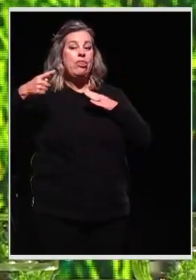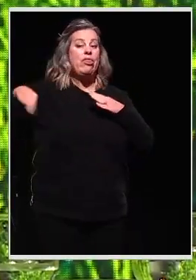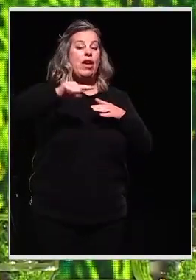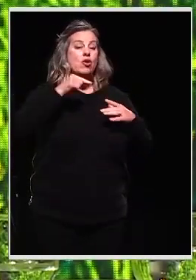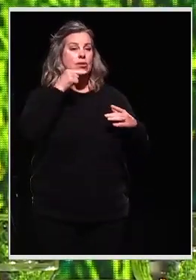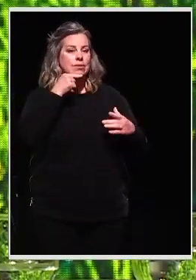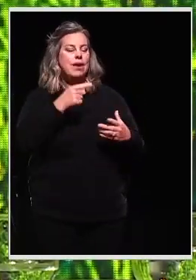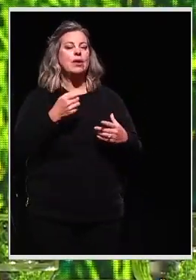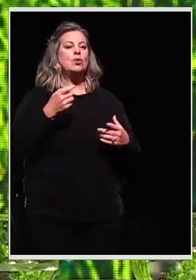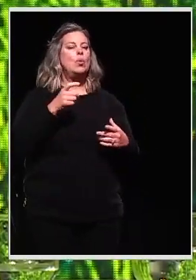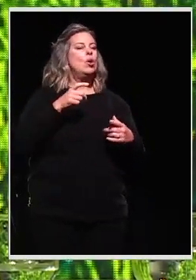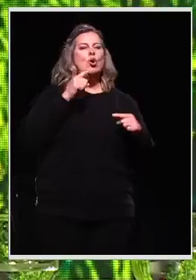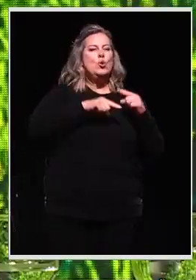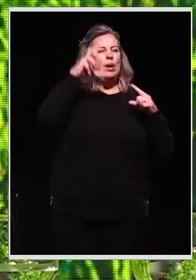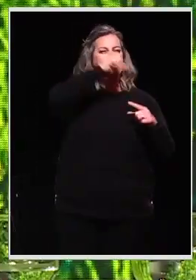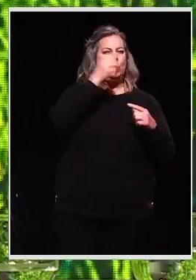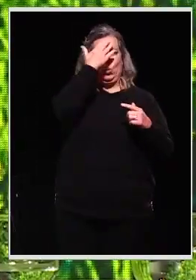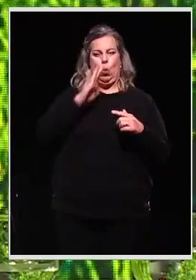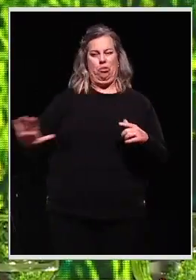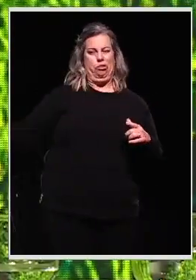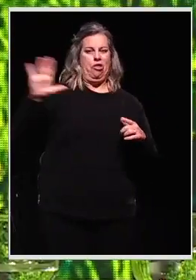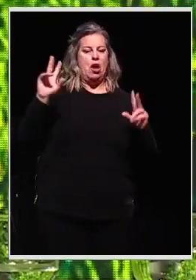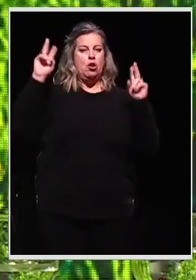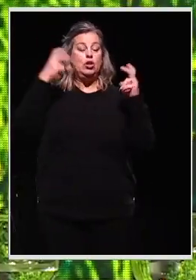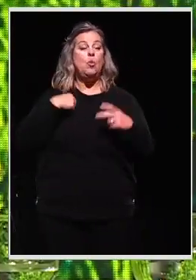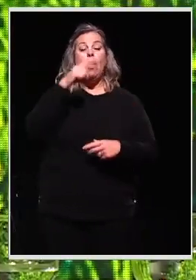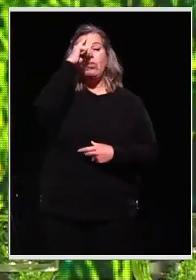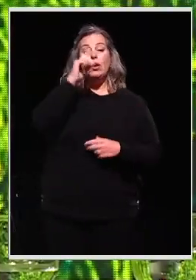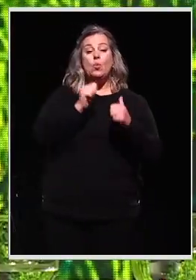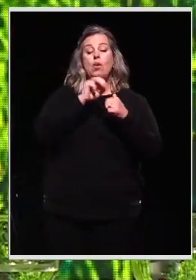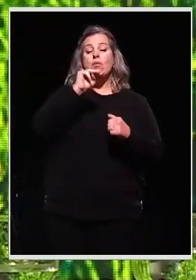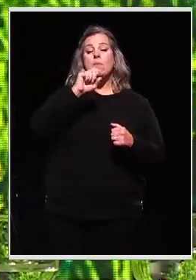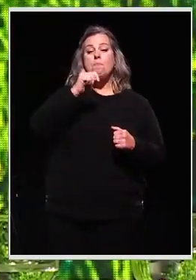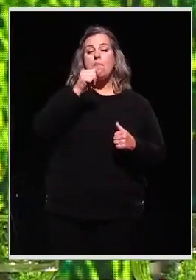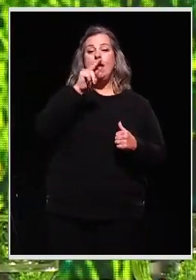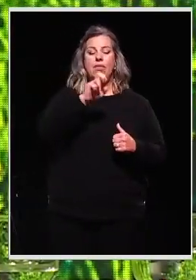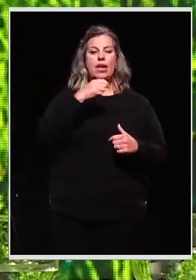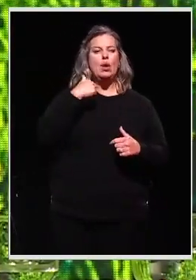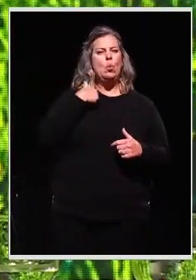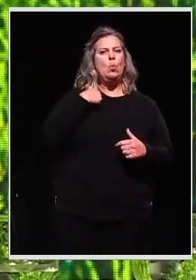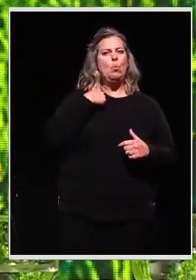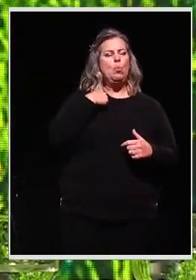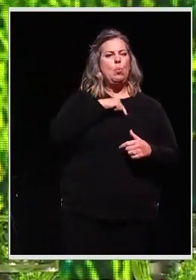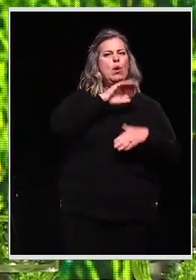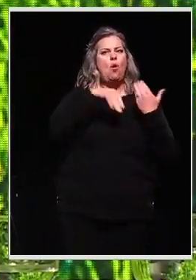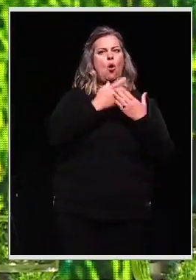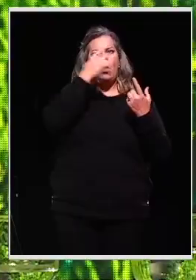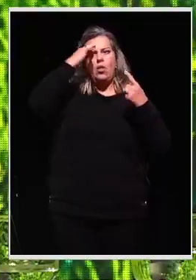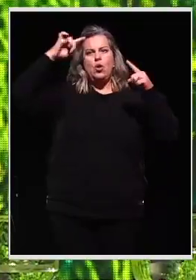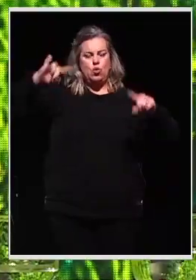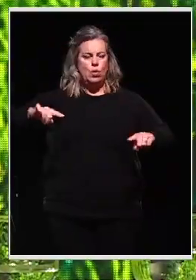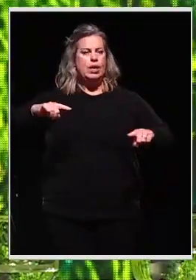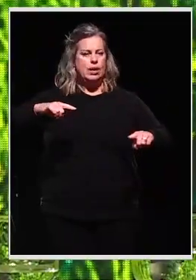thinking you know exactly what the issue is. I think with methane, we're pretty aware that we're rowing in the same direction, but